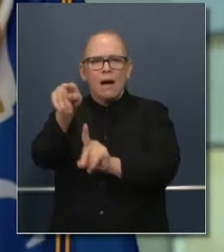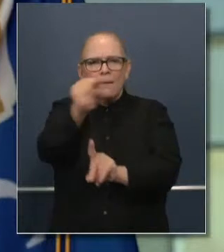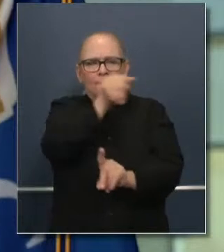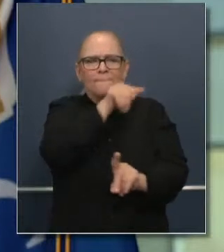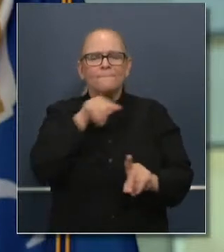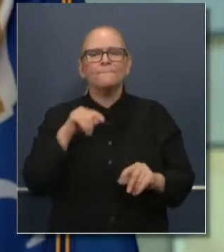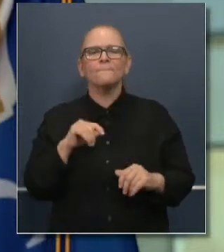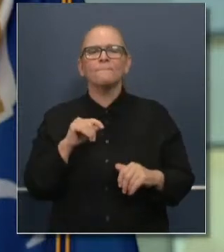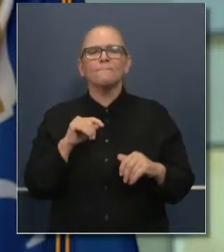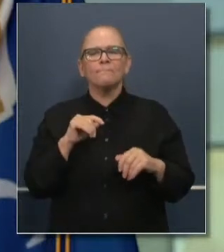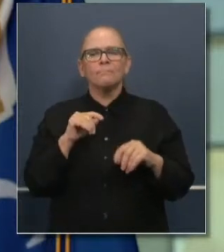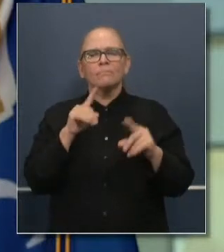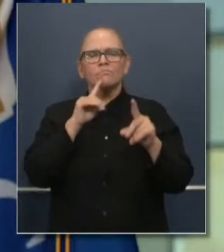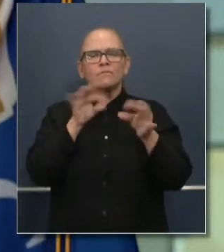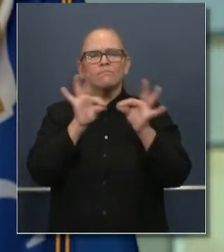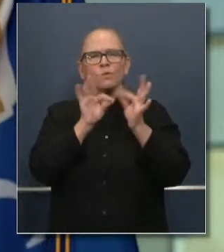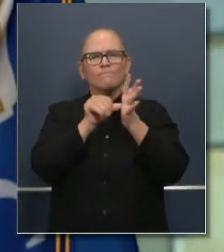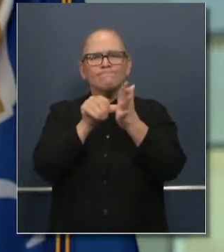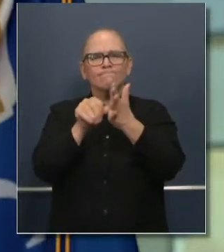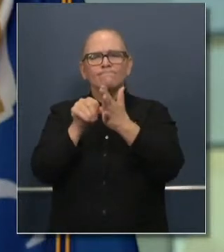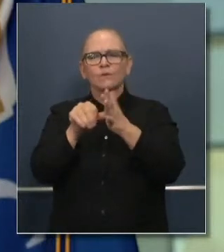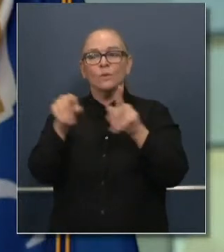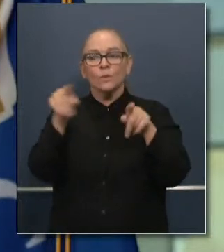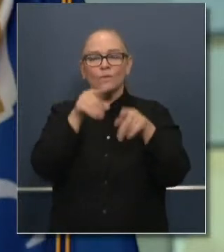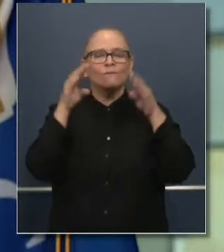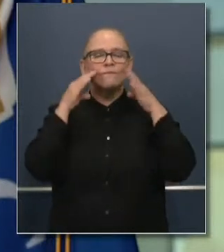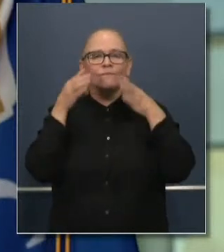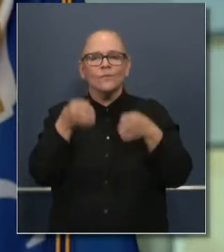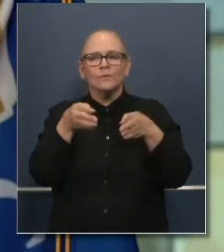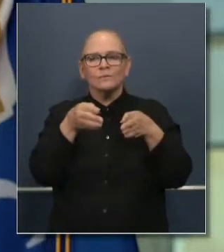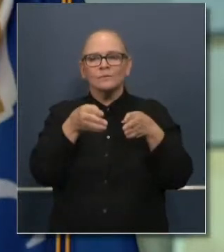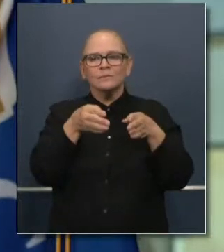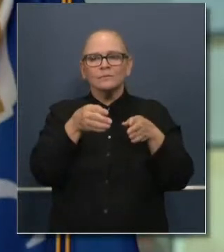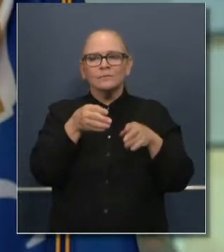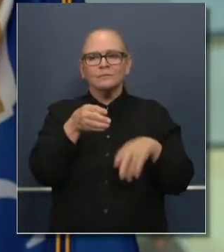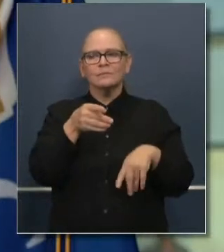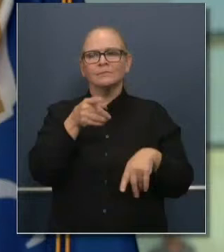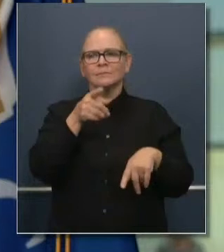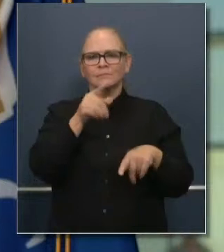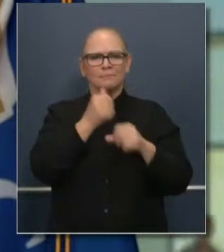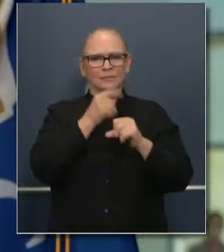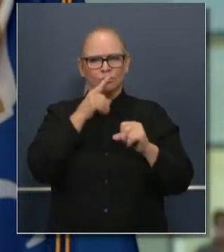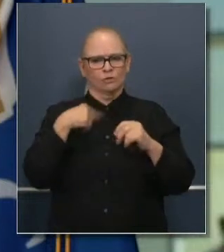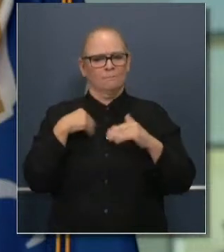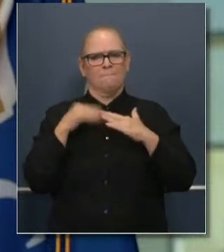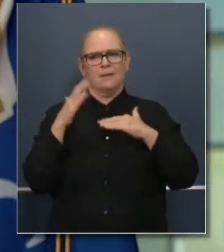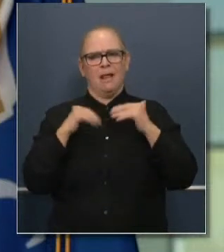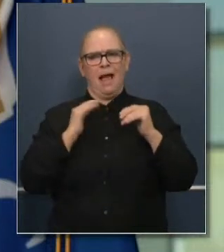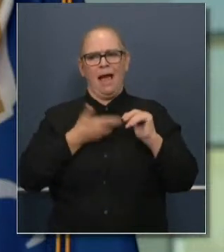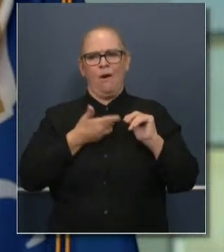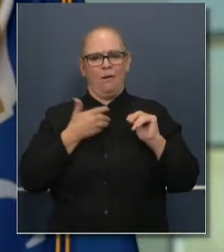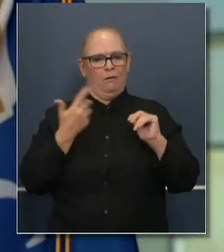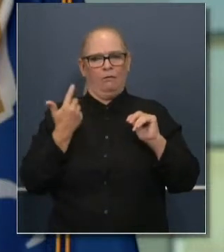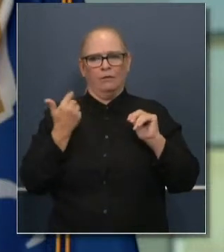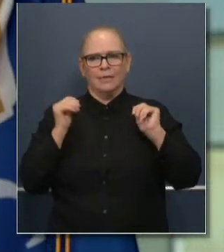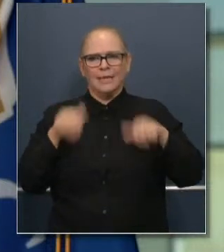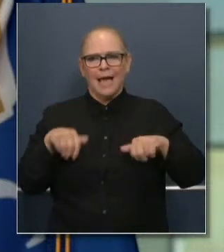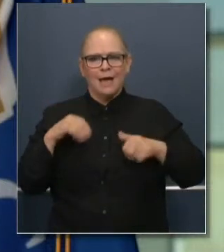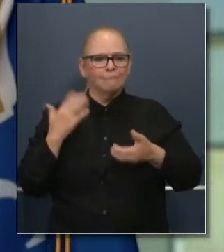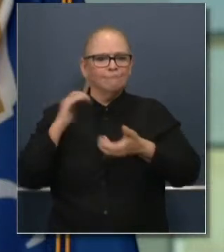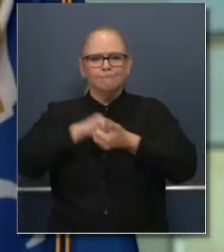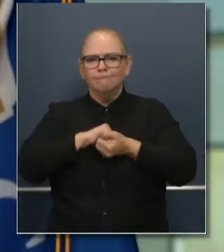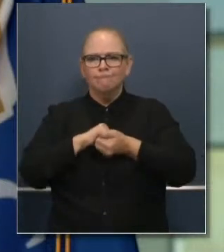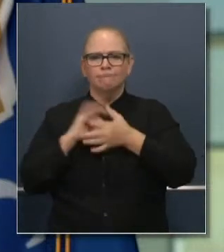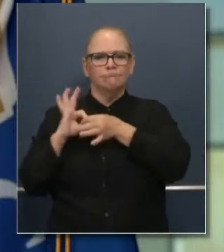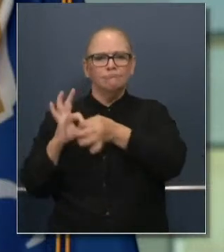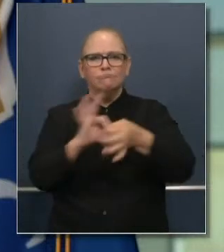importance of targeting our focus and continuing to build capacity and build partnerships. We continue to do that